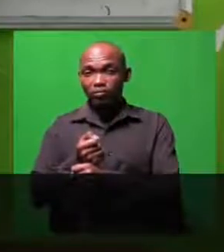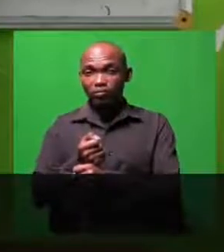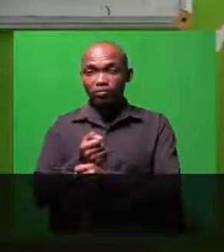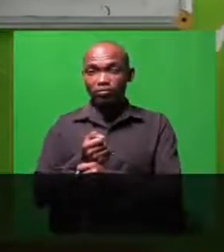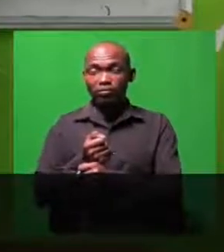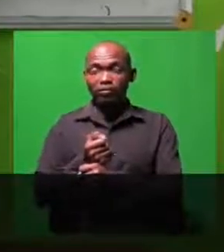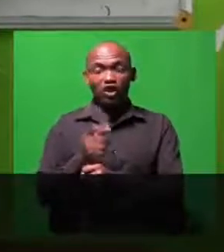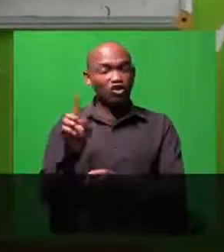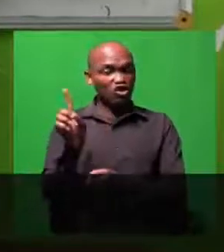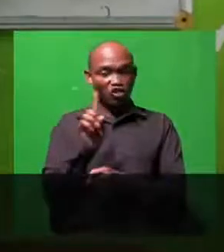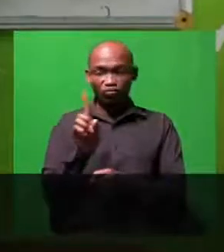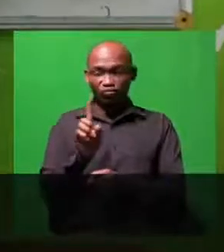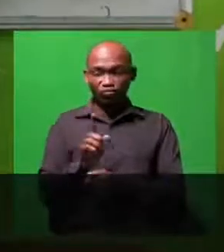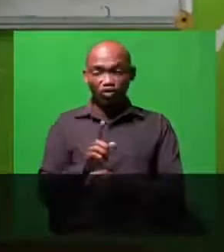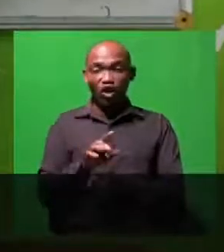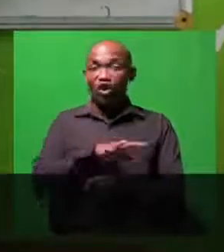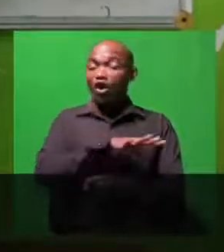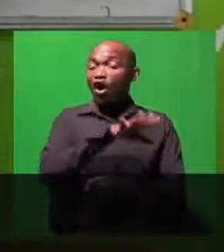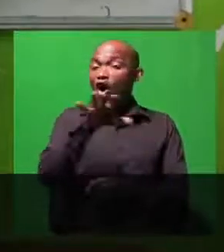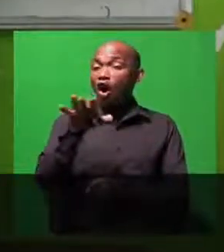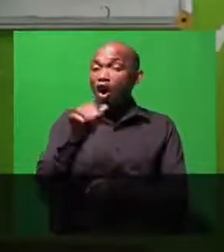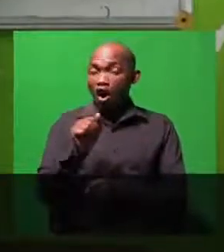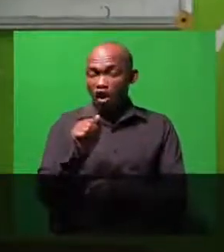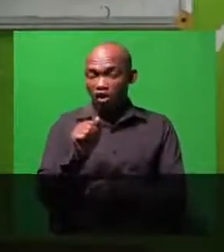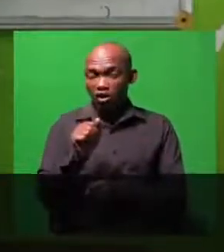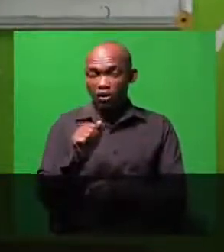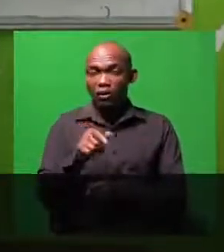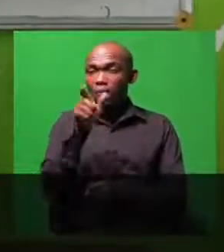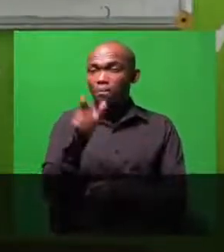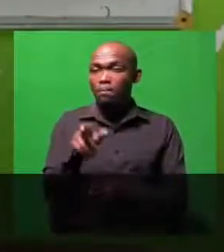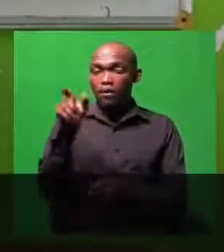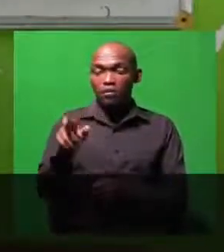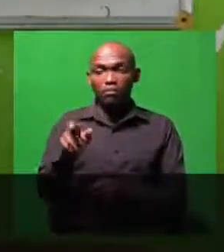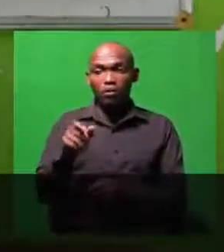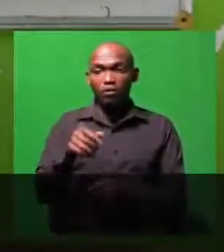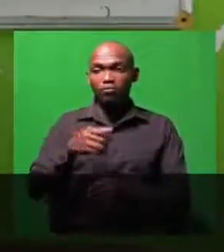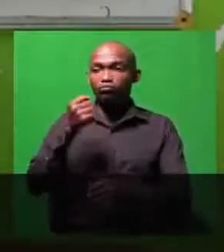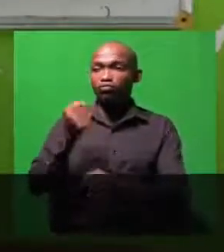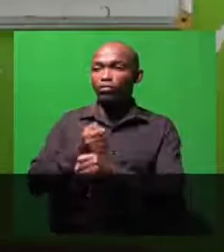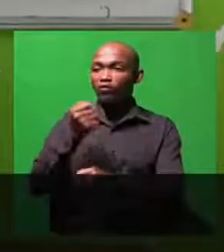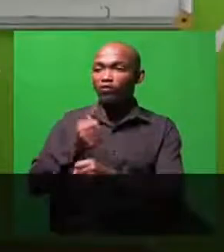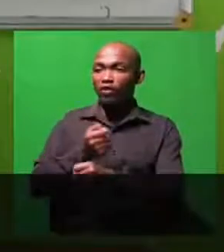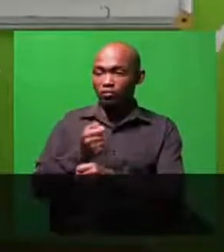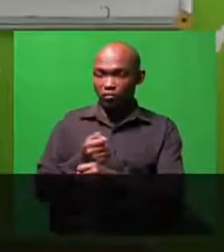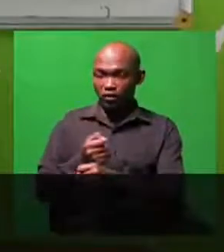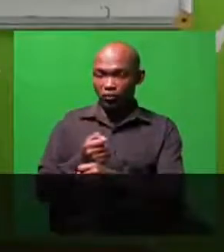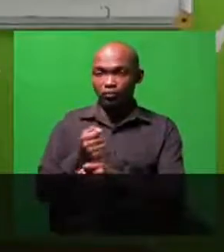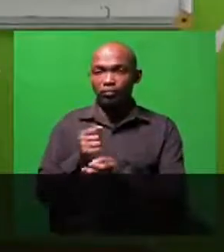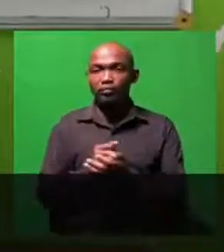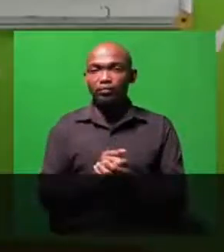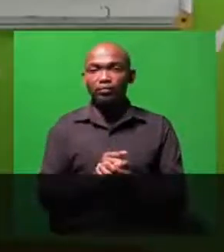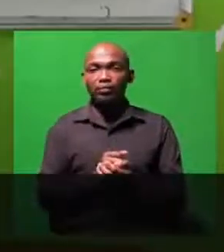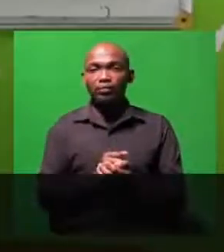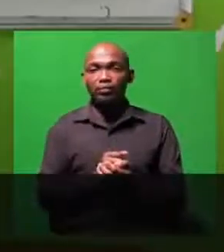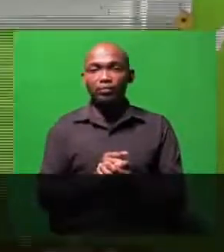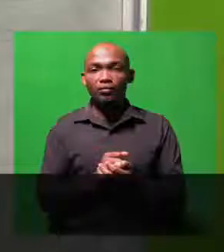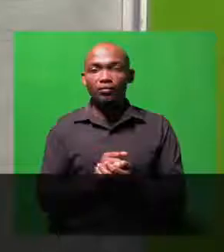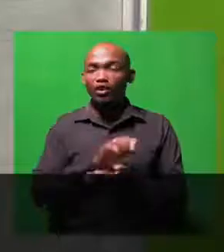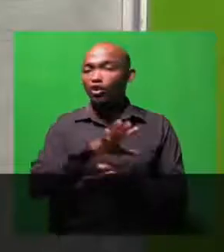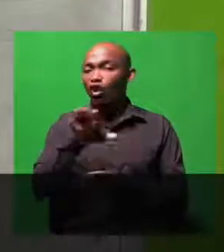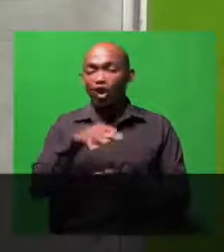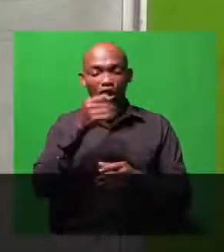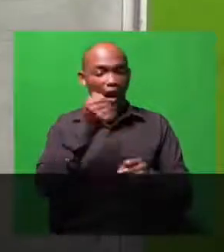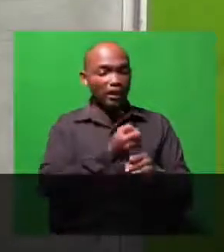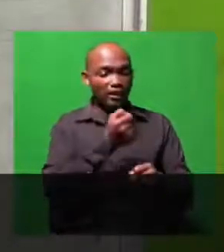Here we mean all people performed